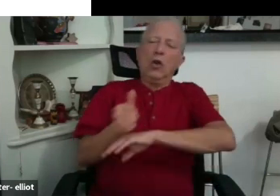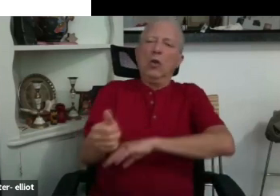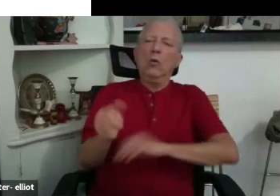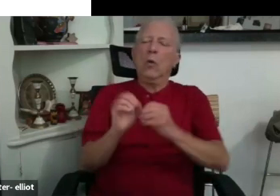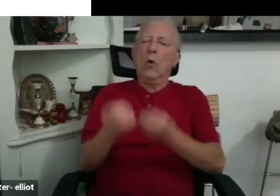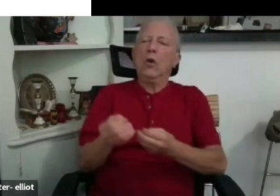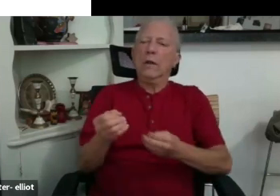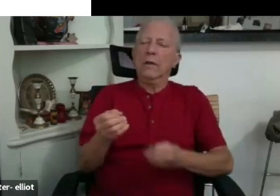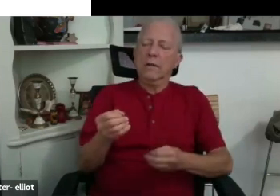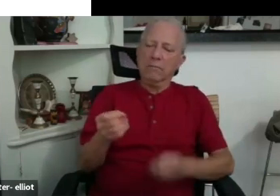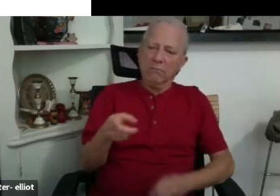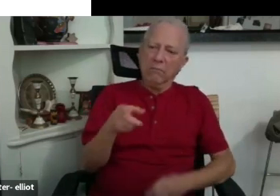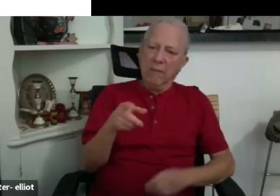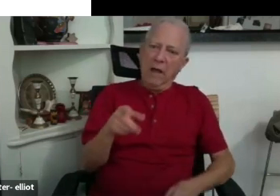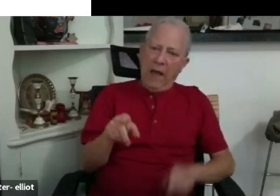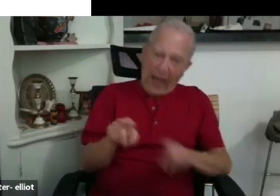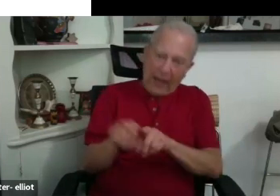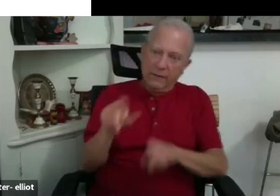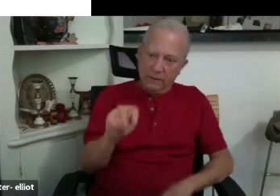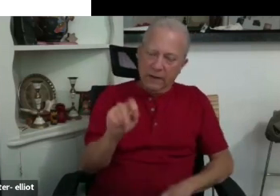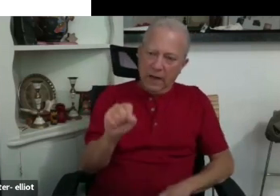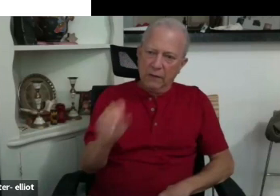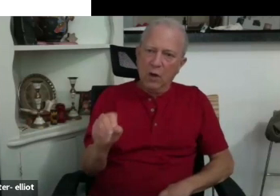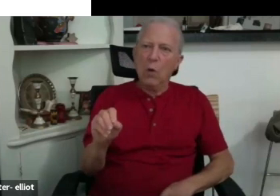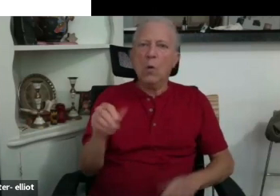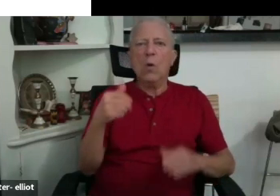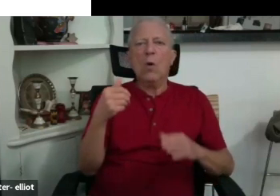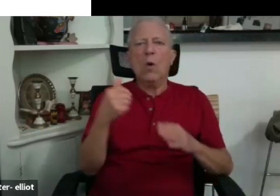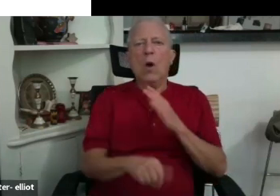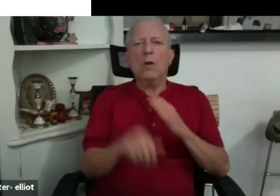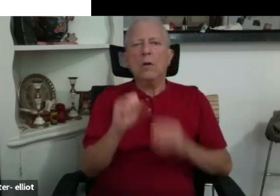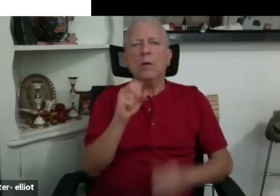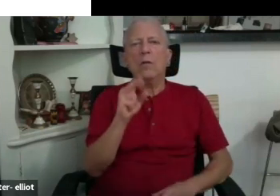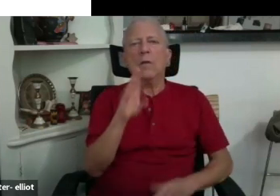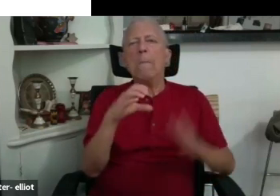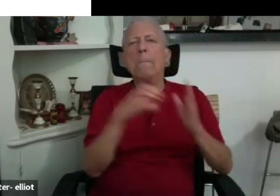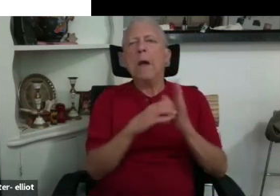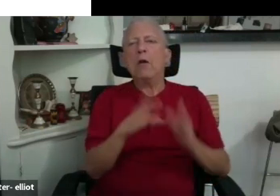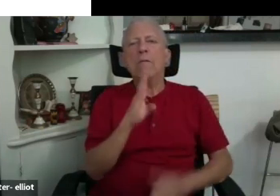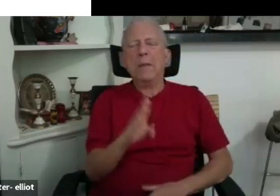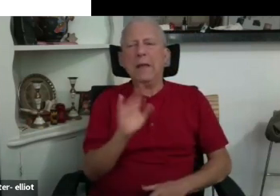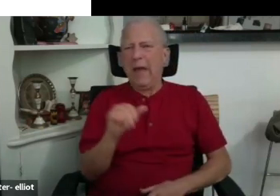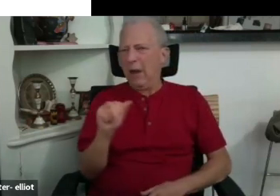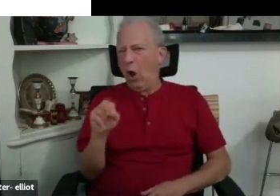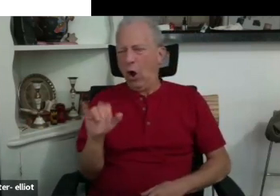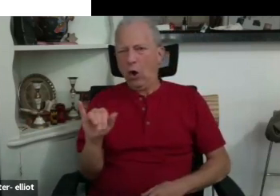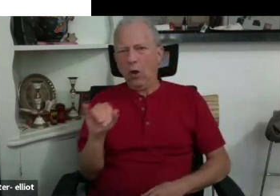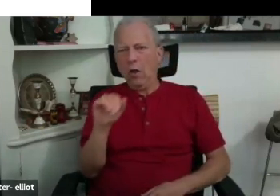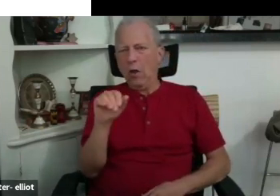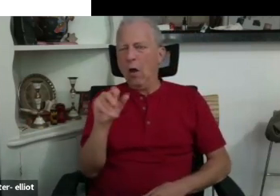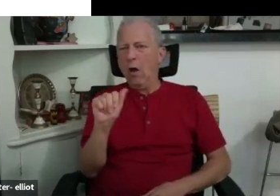a TSO, under subparagraph B, which Ari went over a few slides